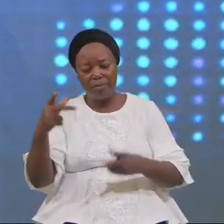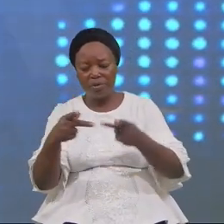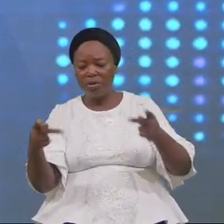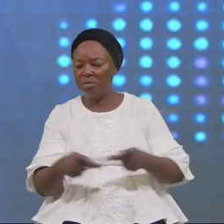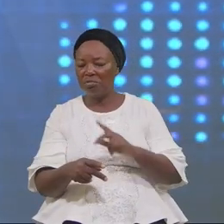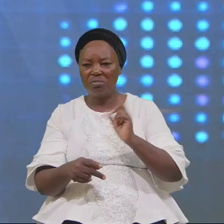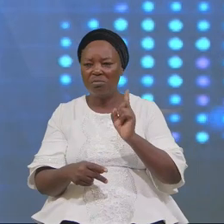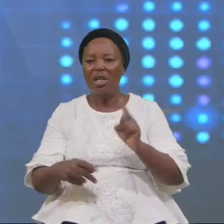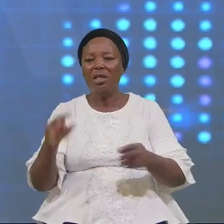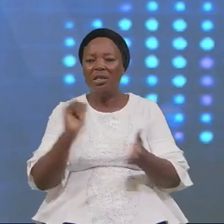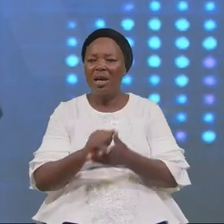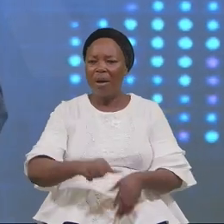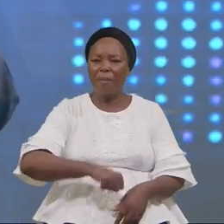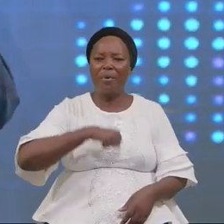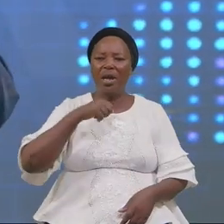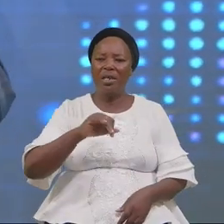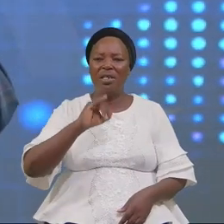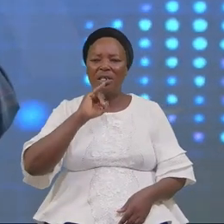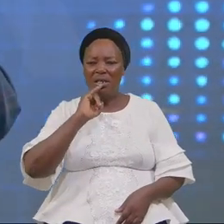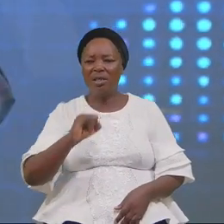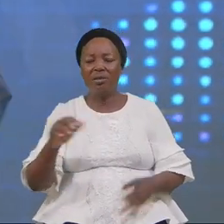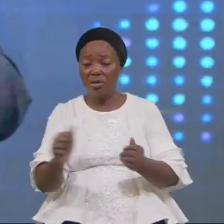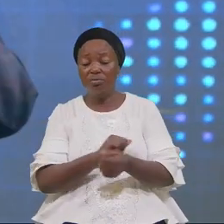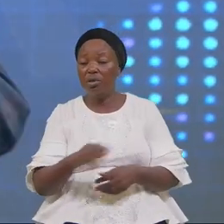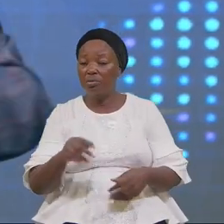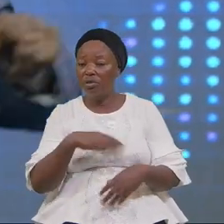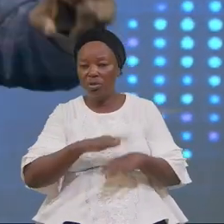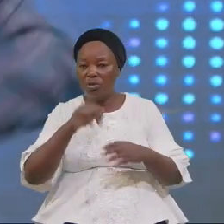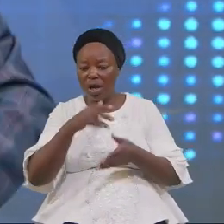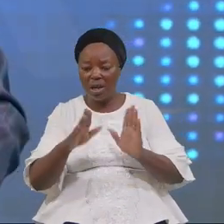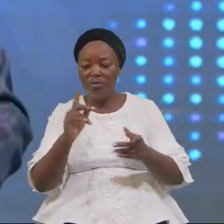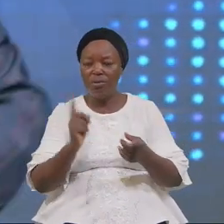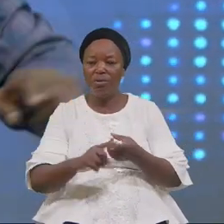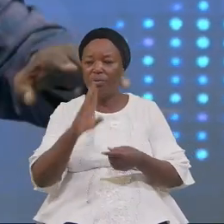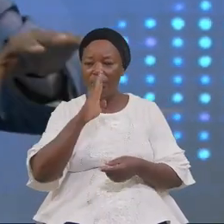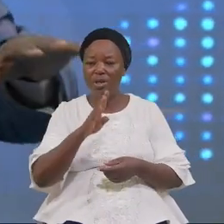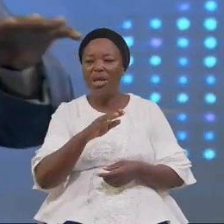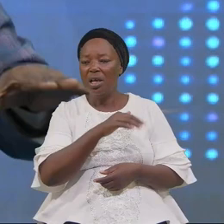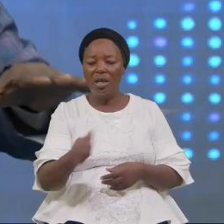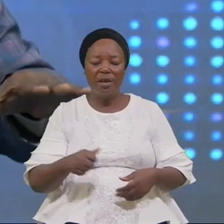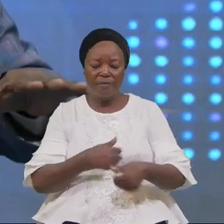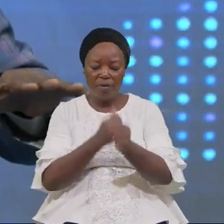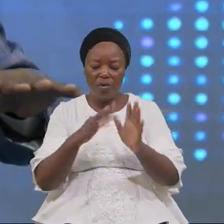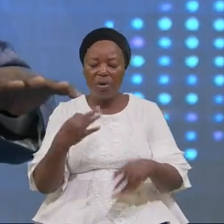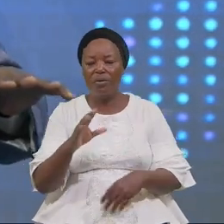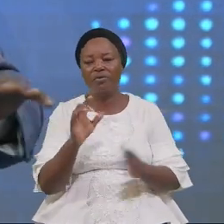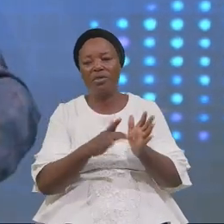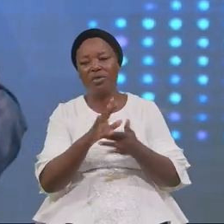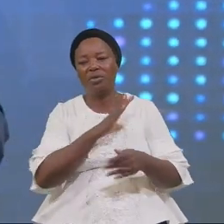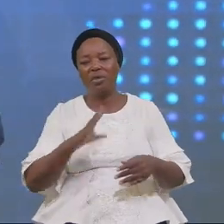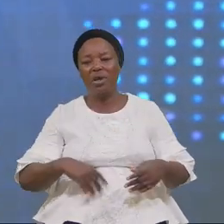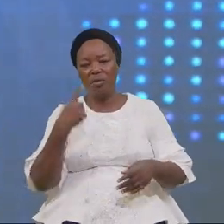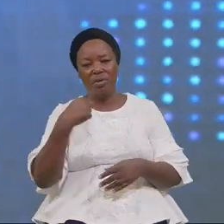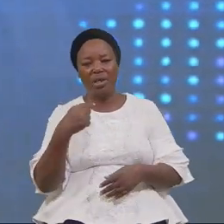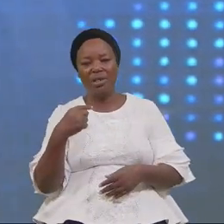That pride disqualifies you from being a follower of Jesus, who said,